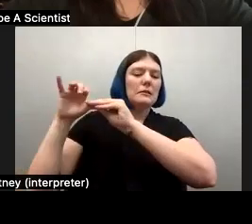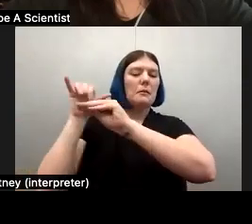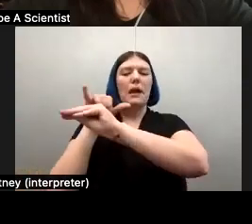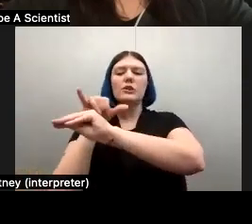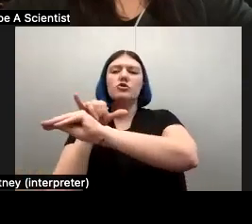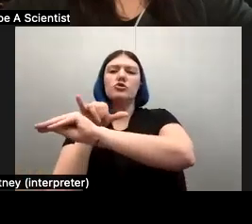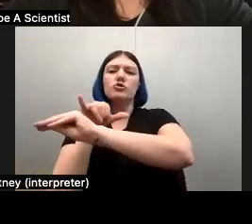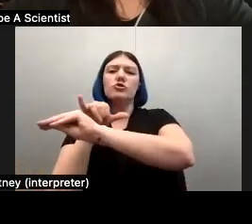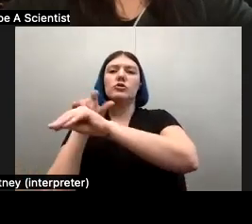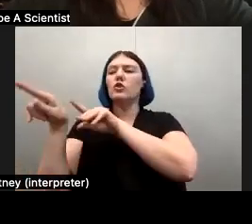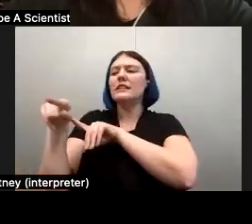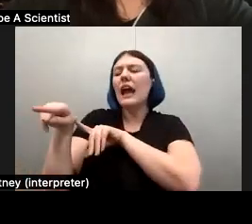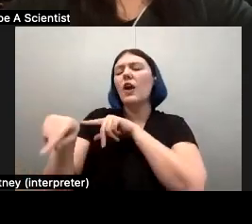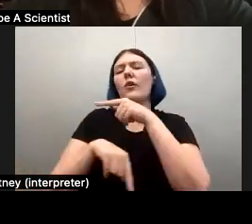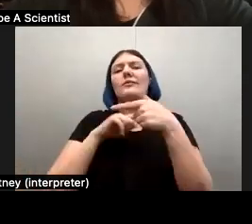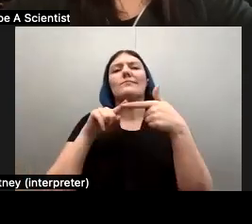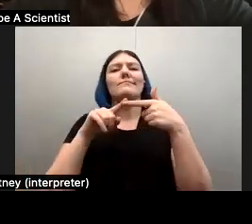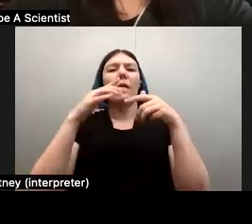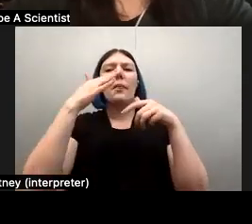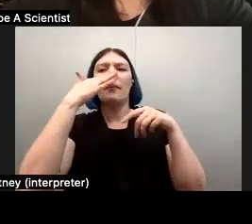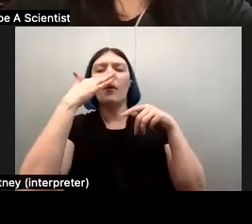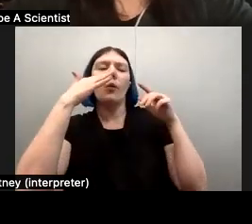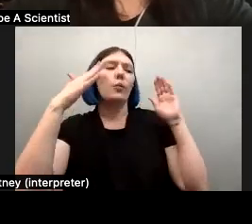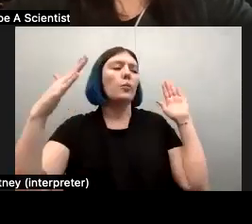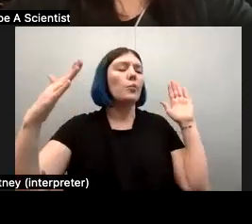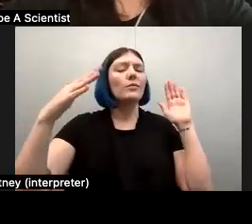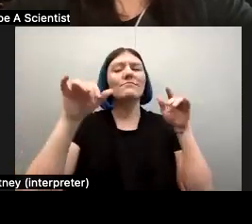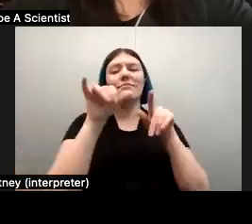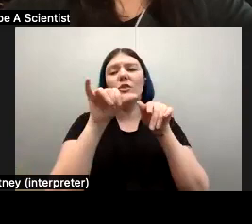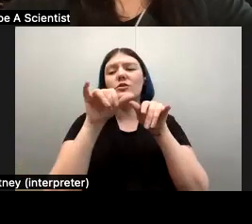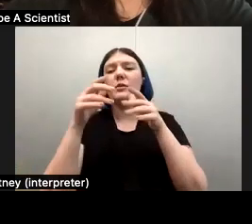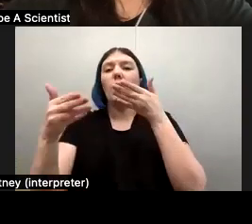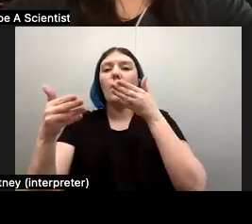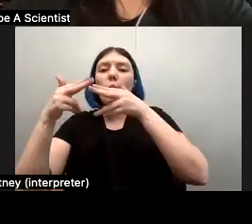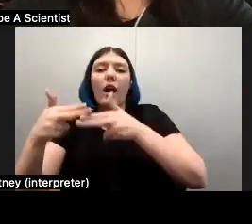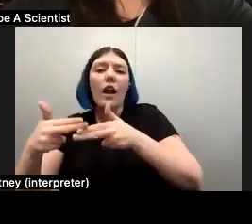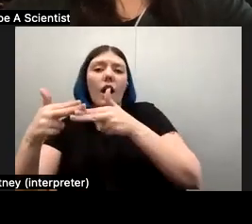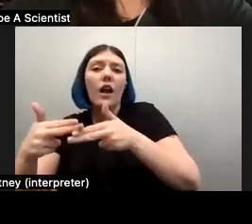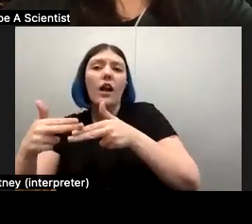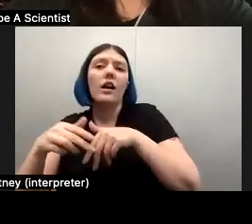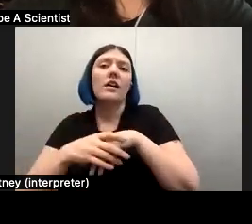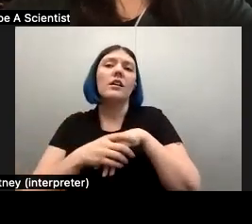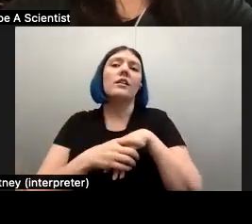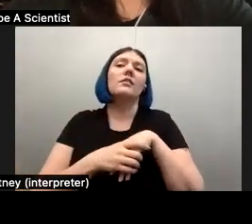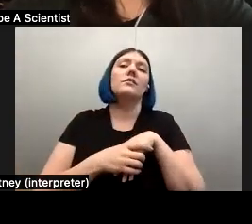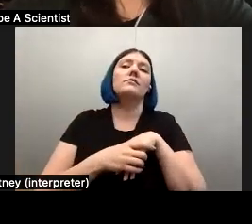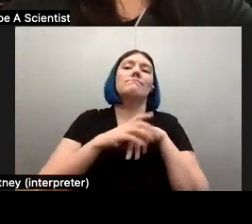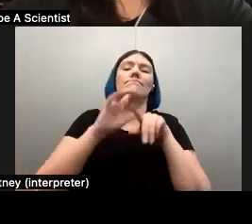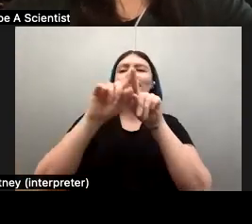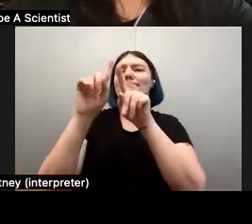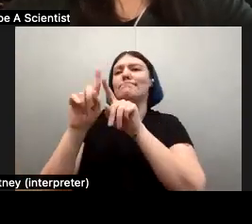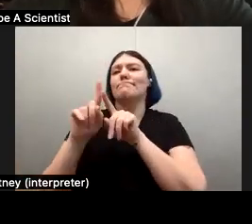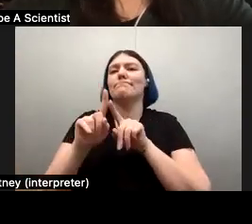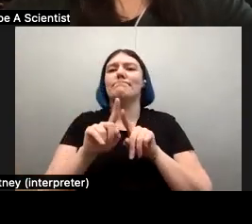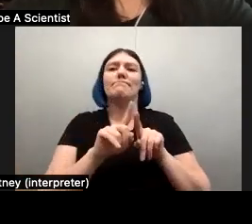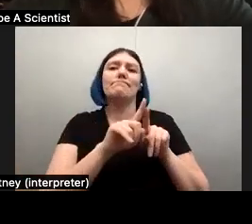of their tail and the length of their nose to their tail. And they might try and weigh them and try and figure out all the different